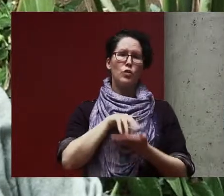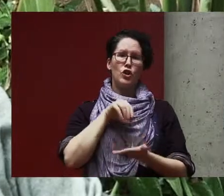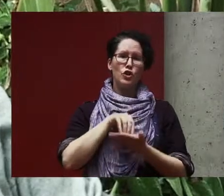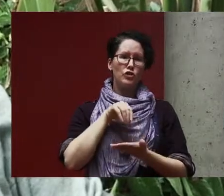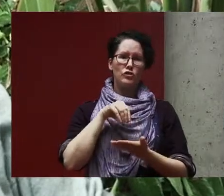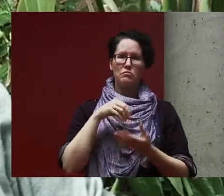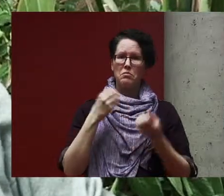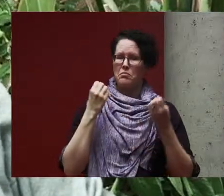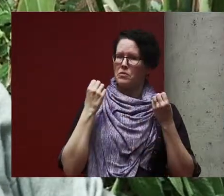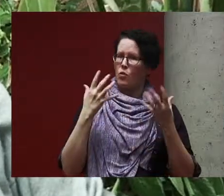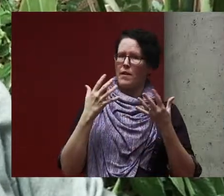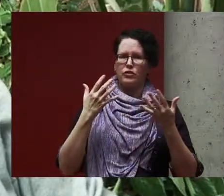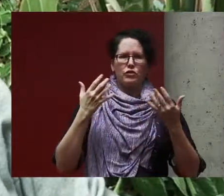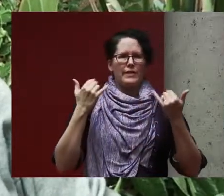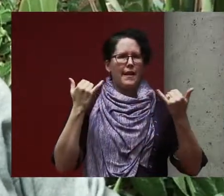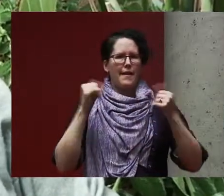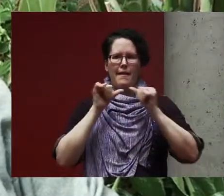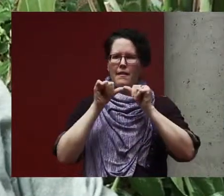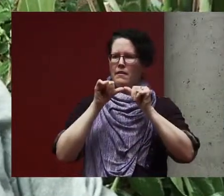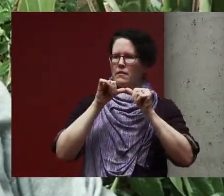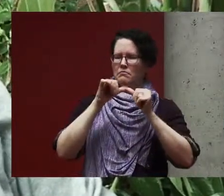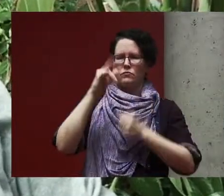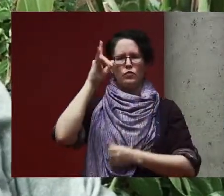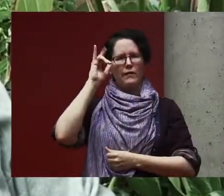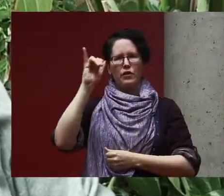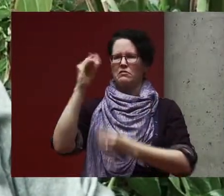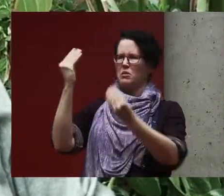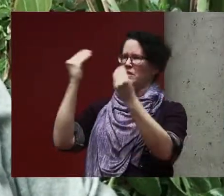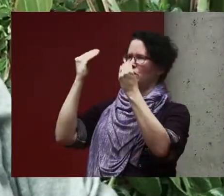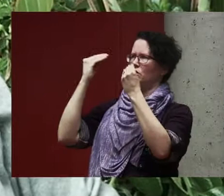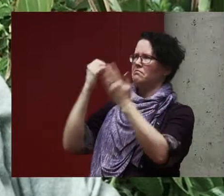today and always from their histories